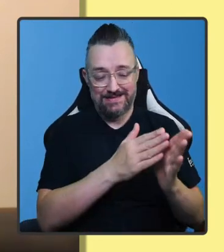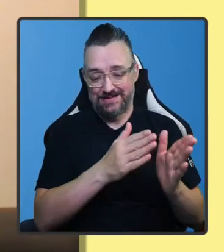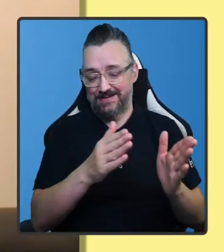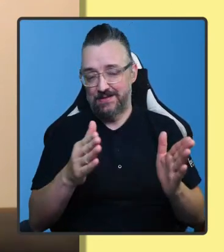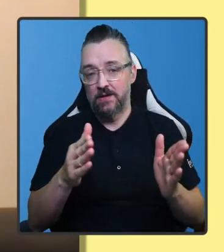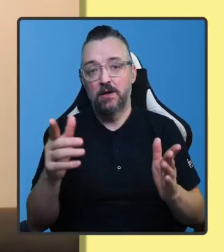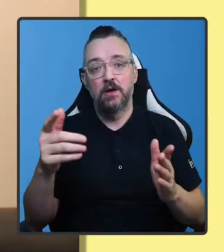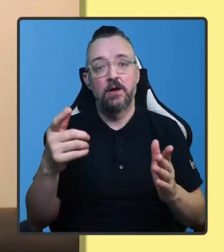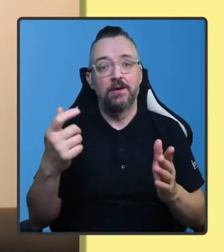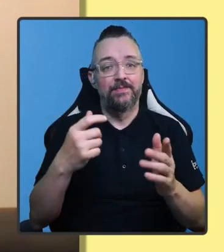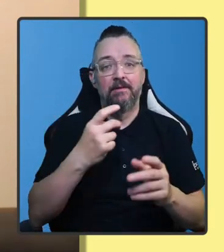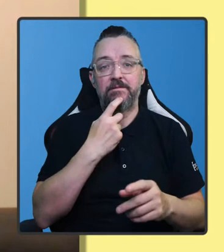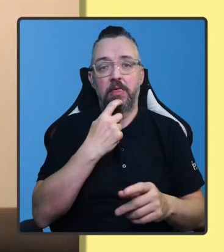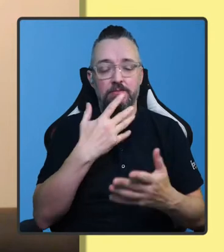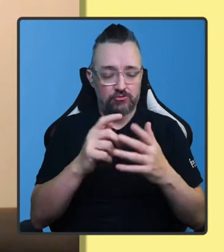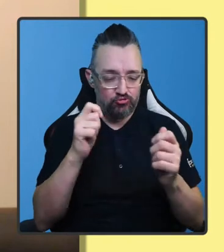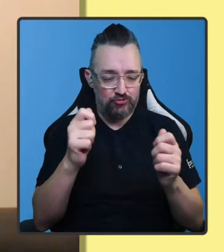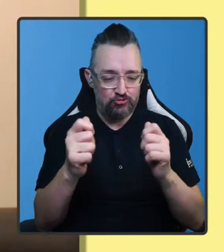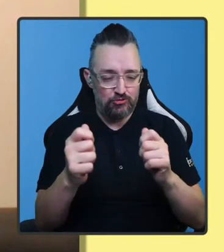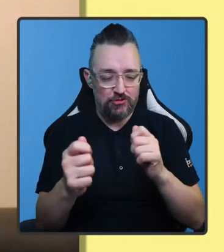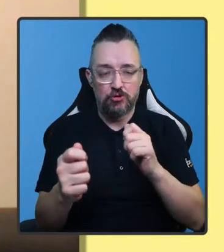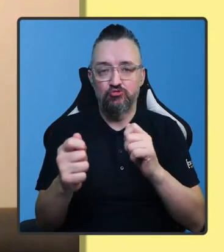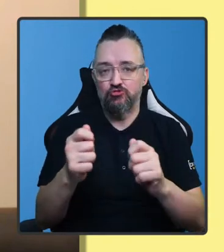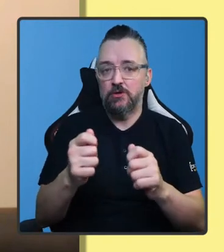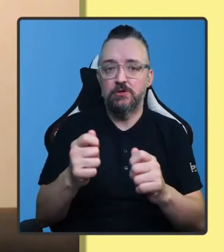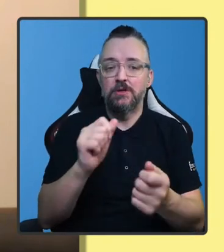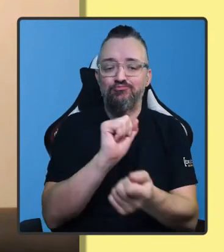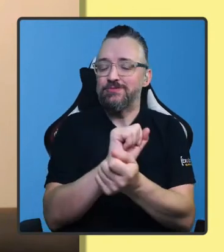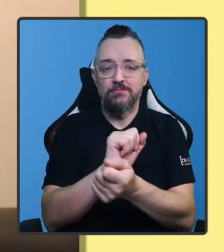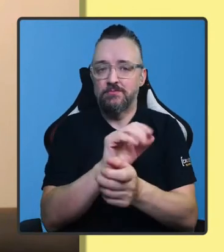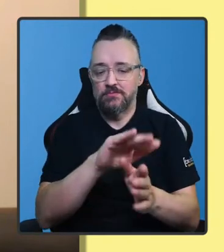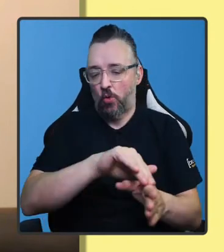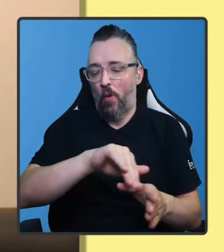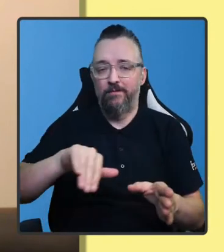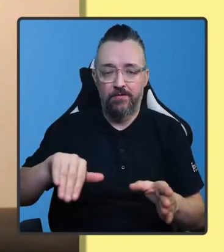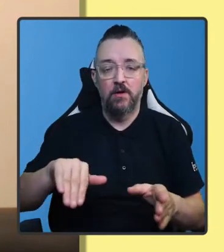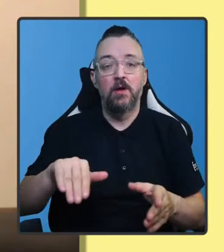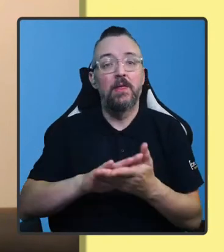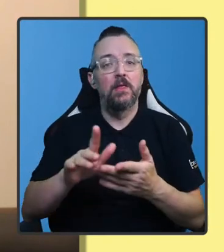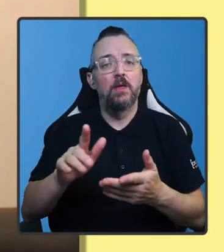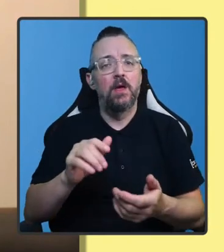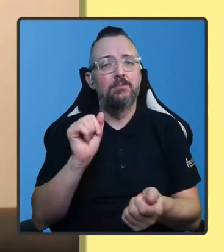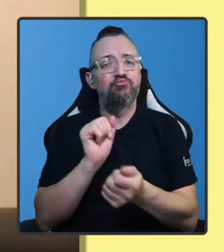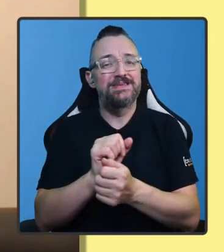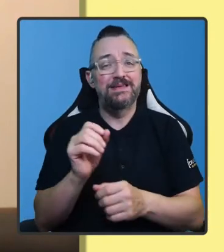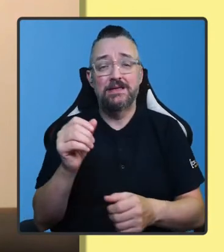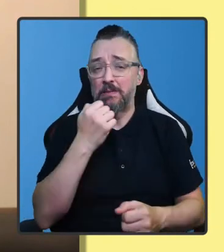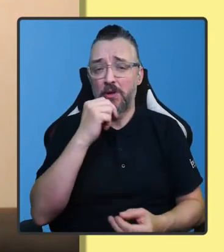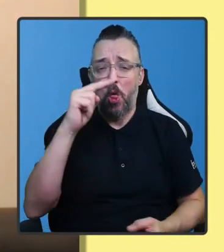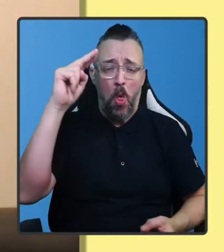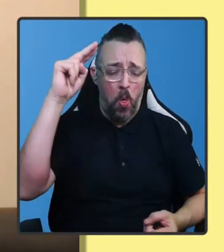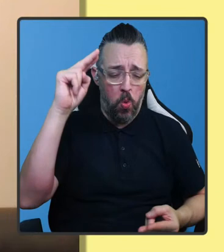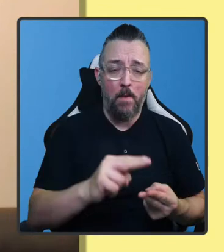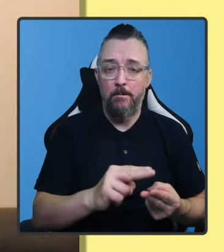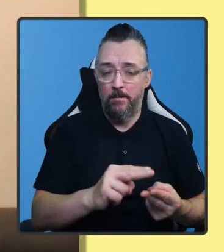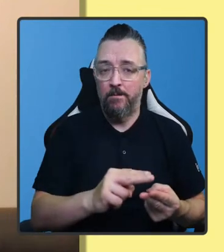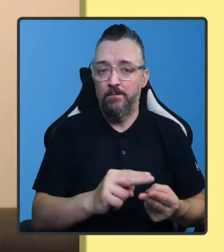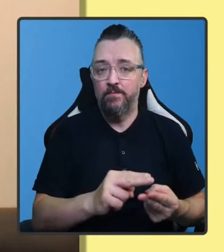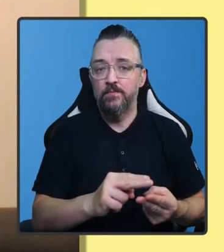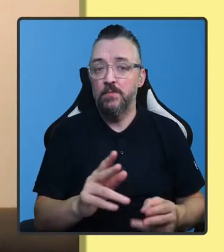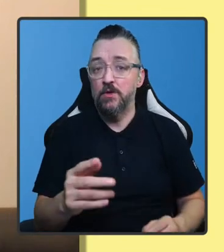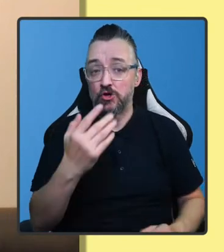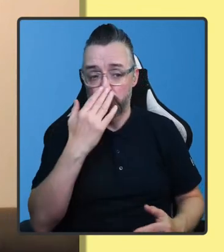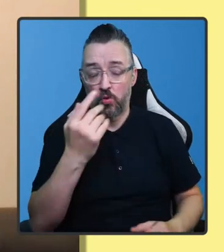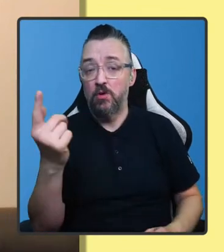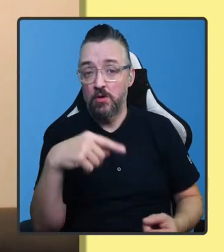bit in a period of decarceration, which resulted in the lowest rates of imprisonment on the continent. They proved it was perfectly